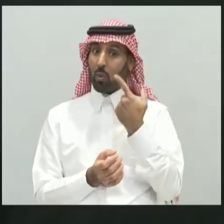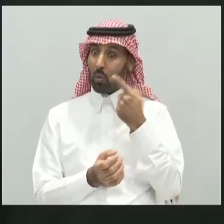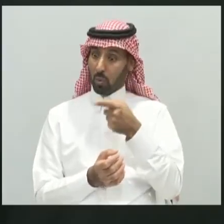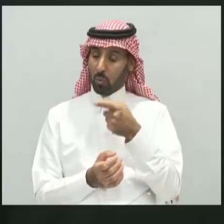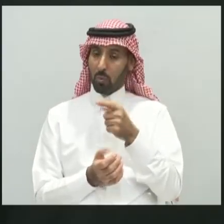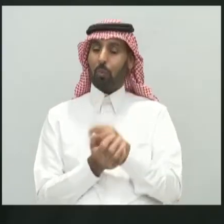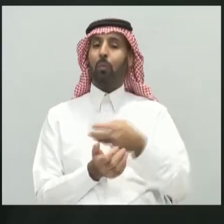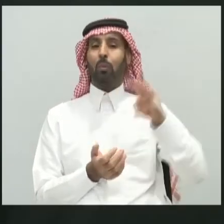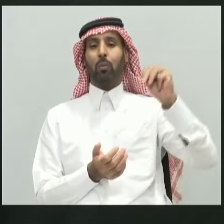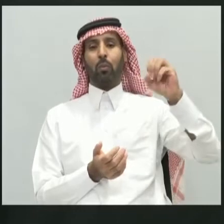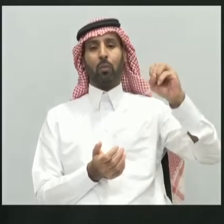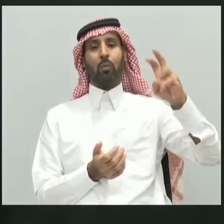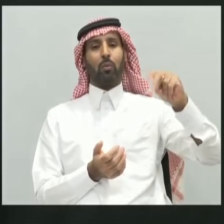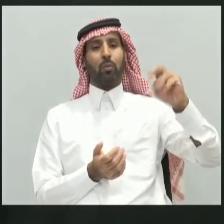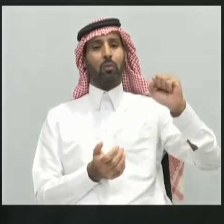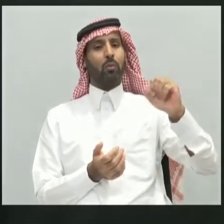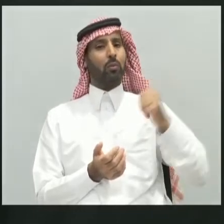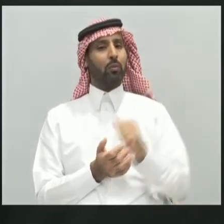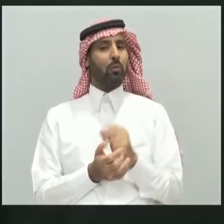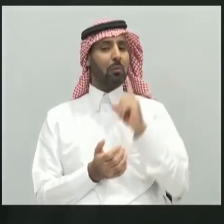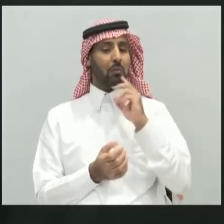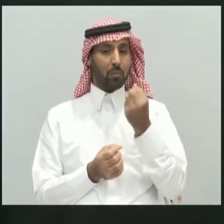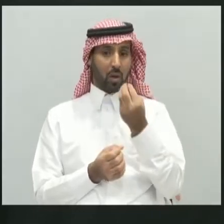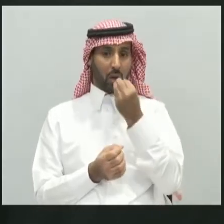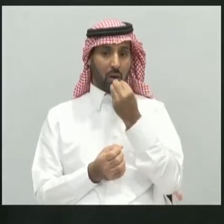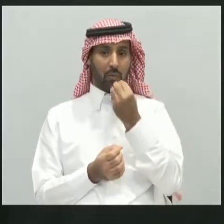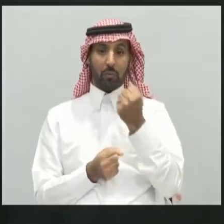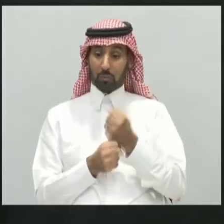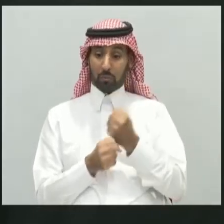focusing on the action. The action is